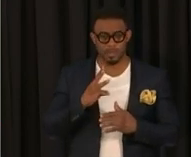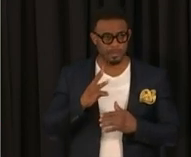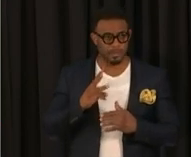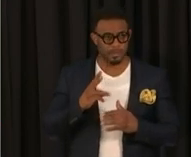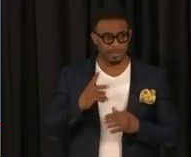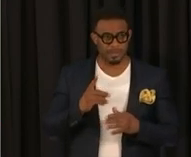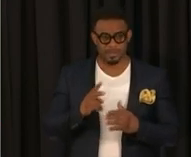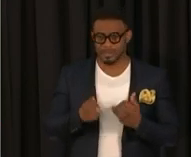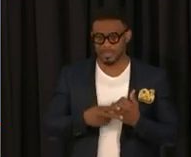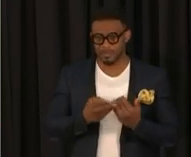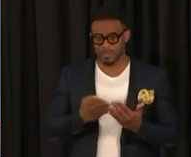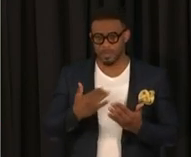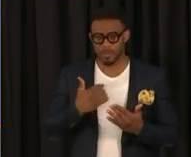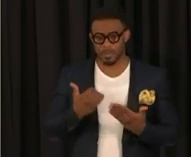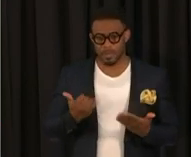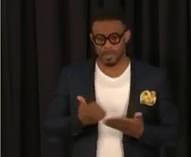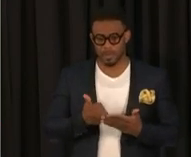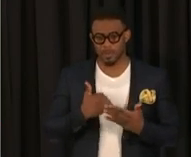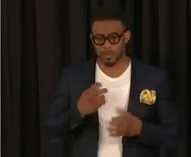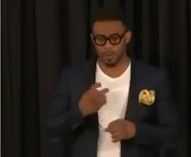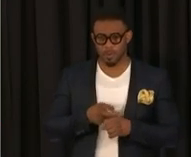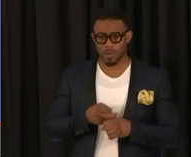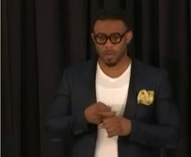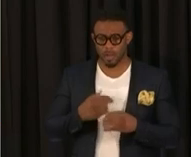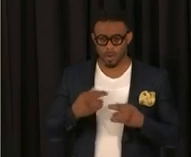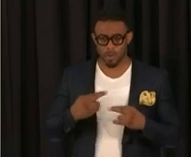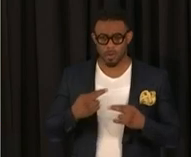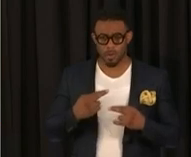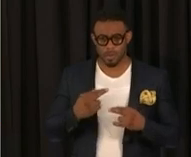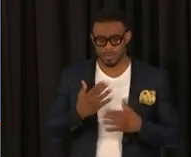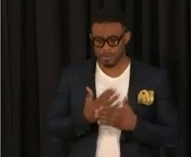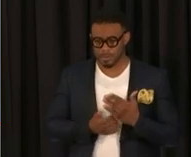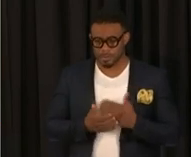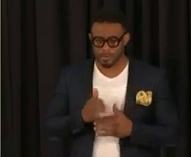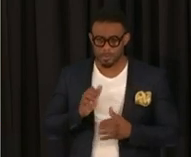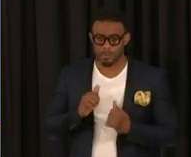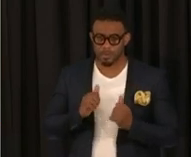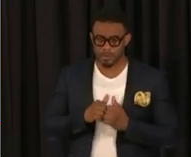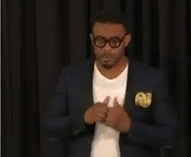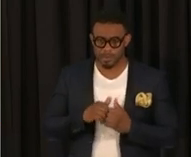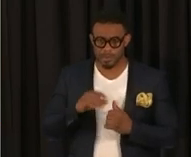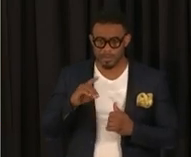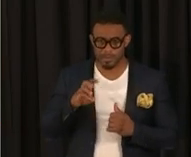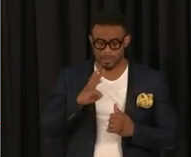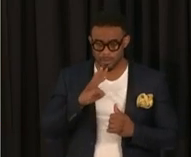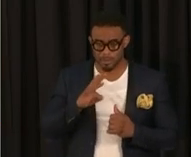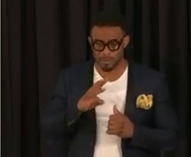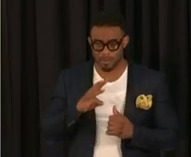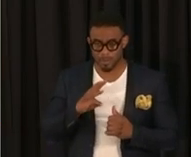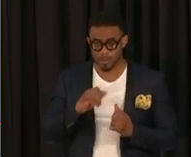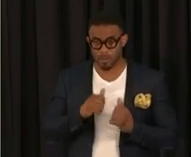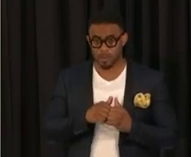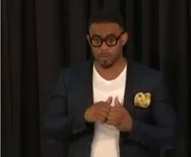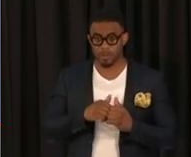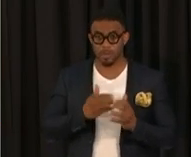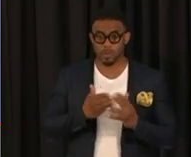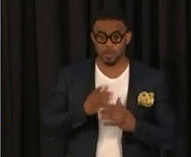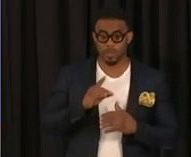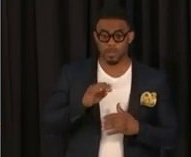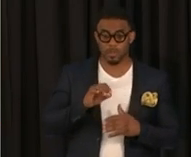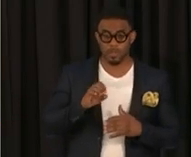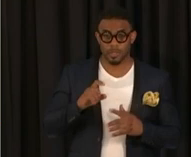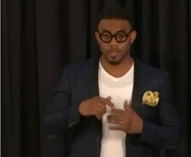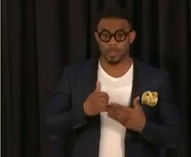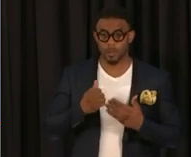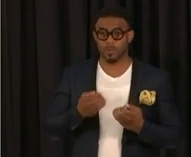water-saving devices. And so we're here to help, and we work very closely, hand in glove, with DC Water through